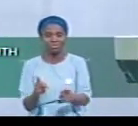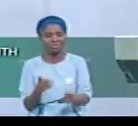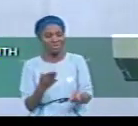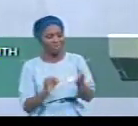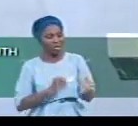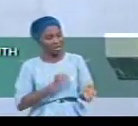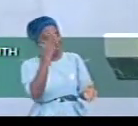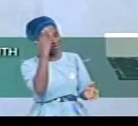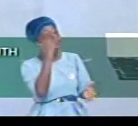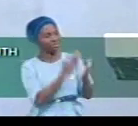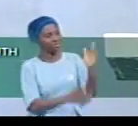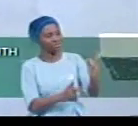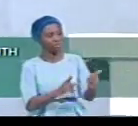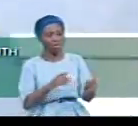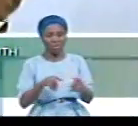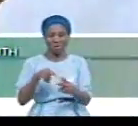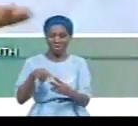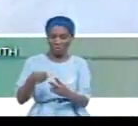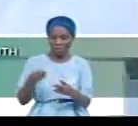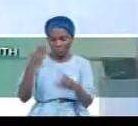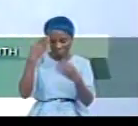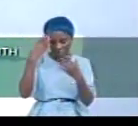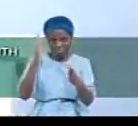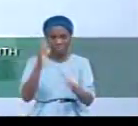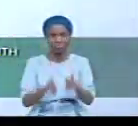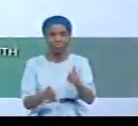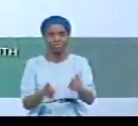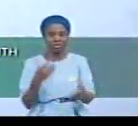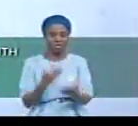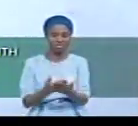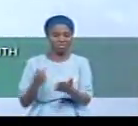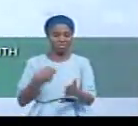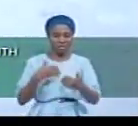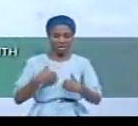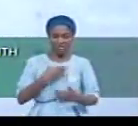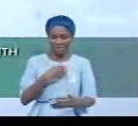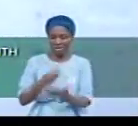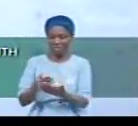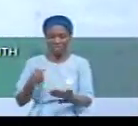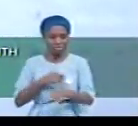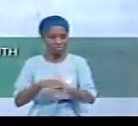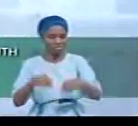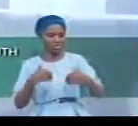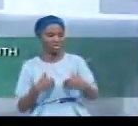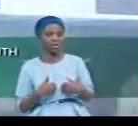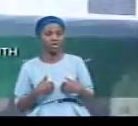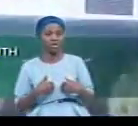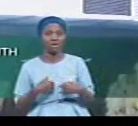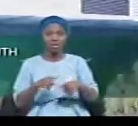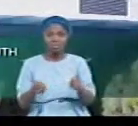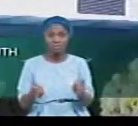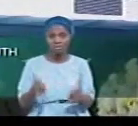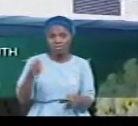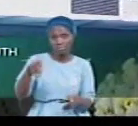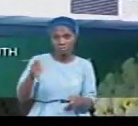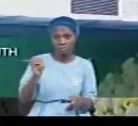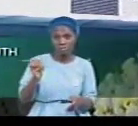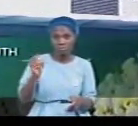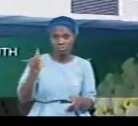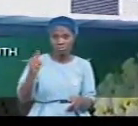money we have, the money we don't have. And then Peter said, silver and gold have I